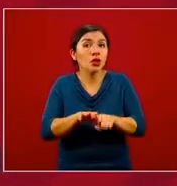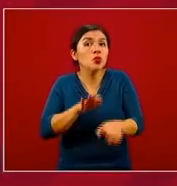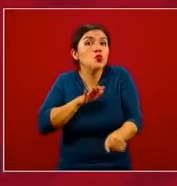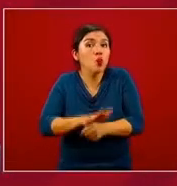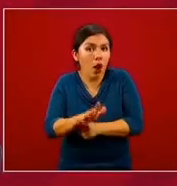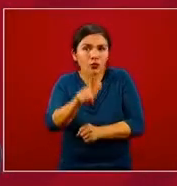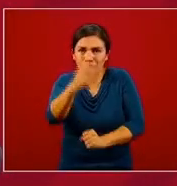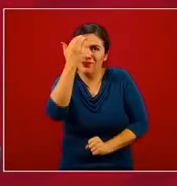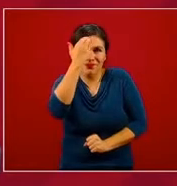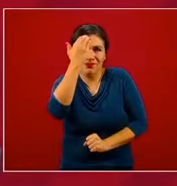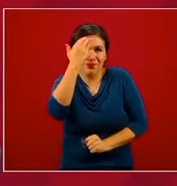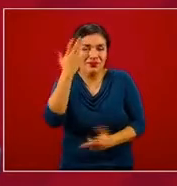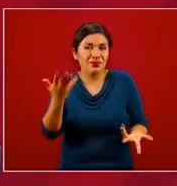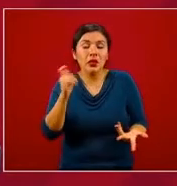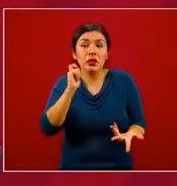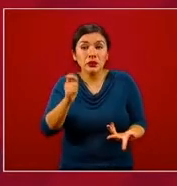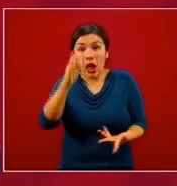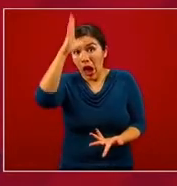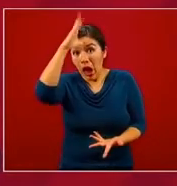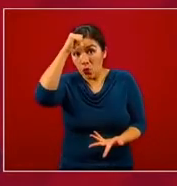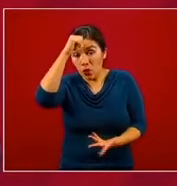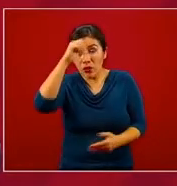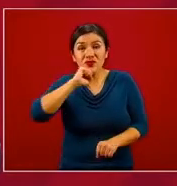the National Safe Distancing Campaign,